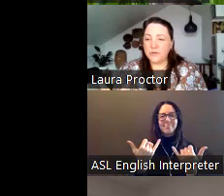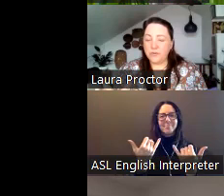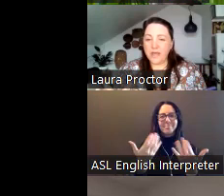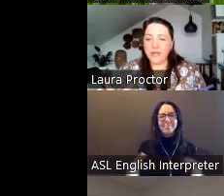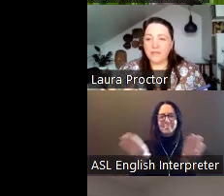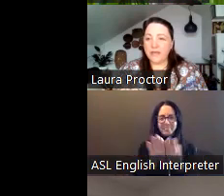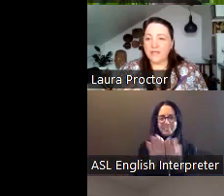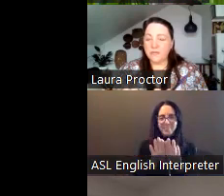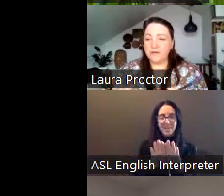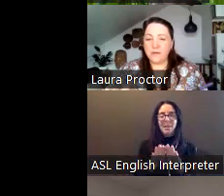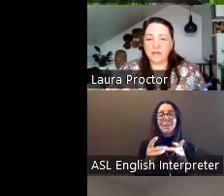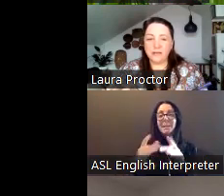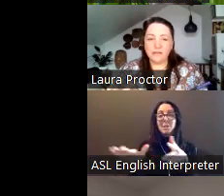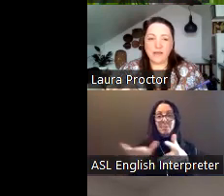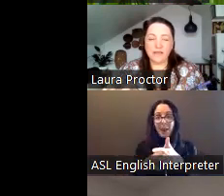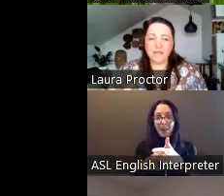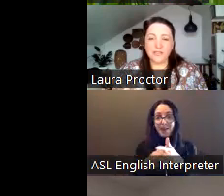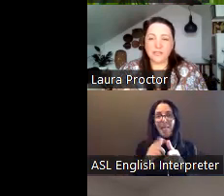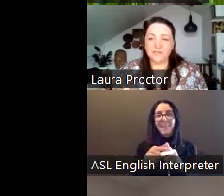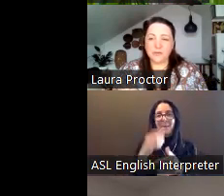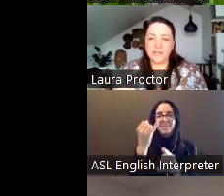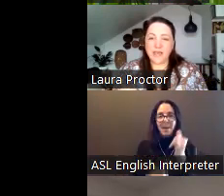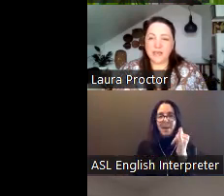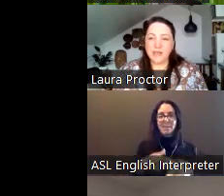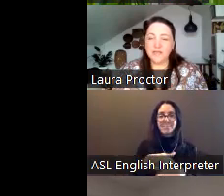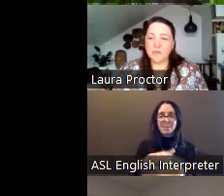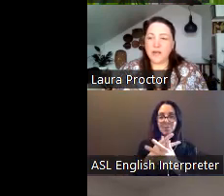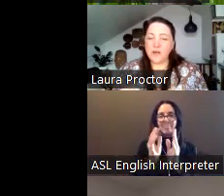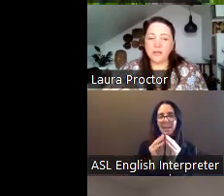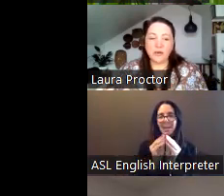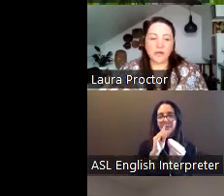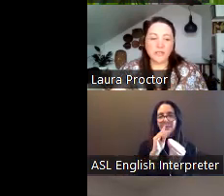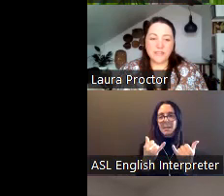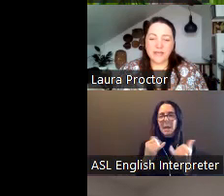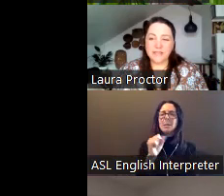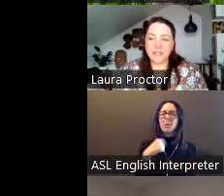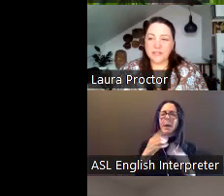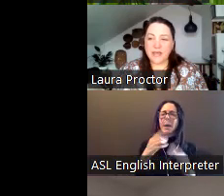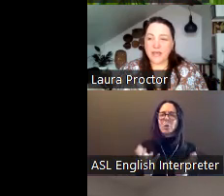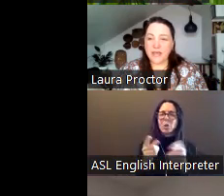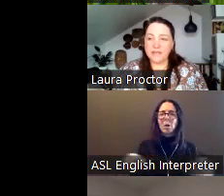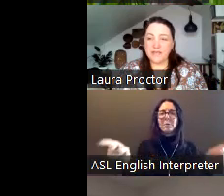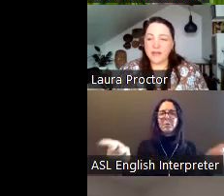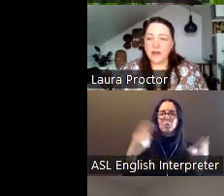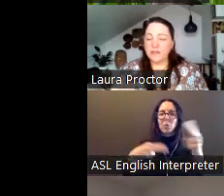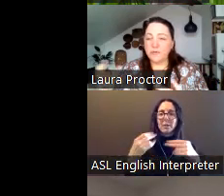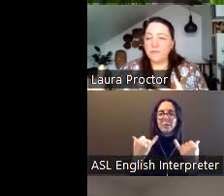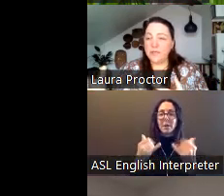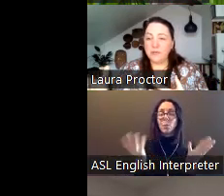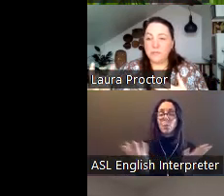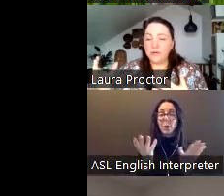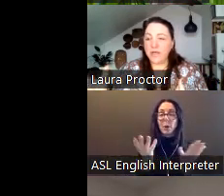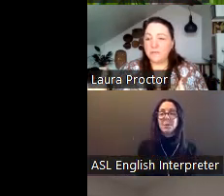going into a break and then into our final sessions for today. So what I want to encourage attendees here today is